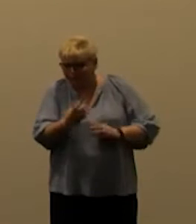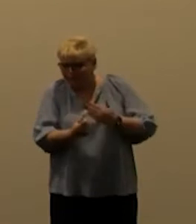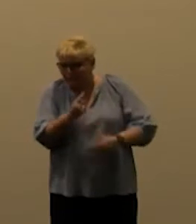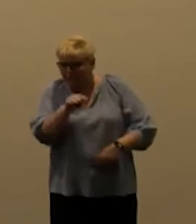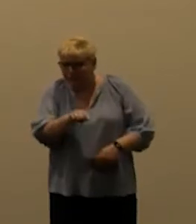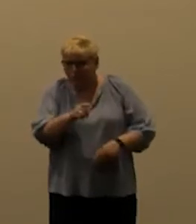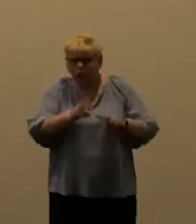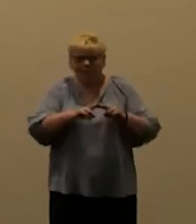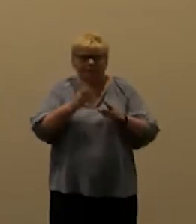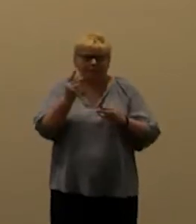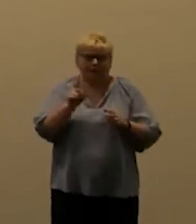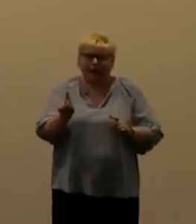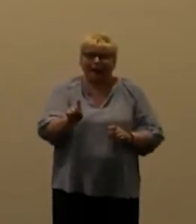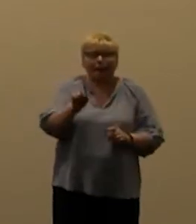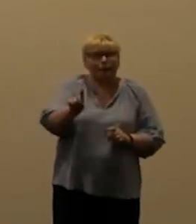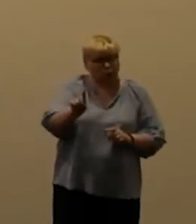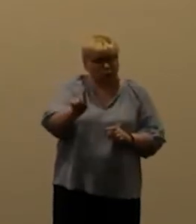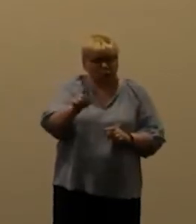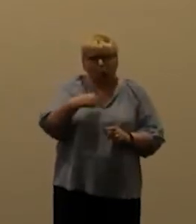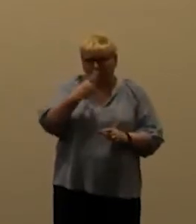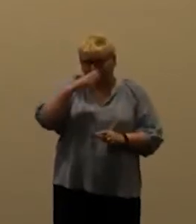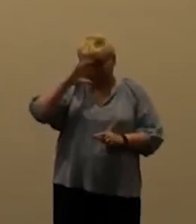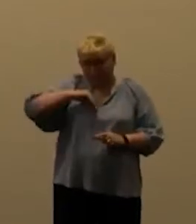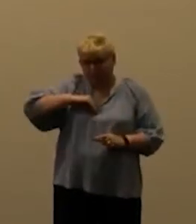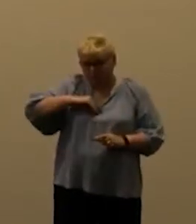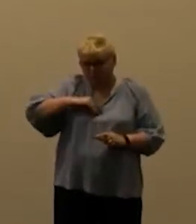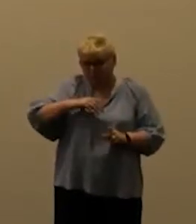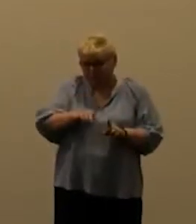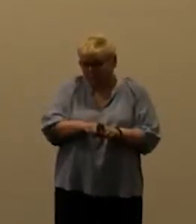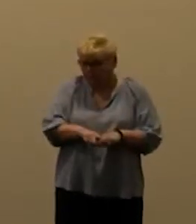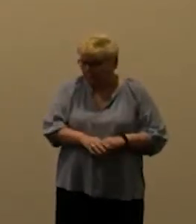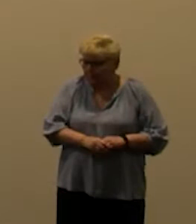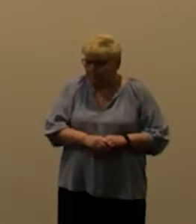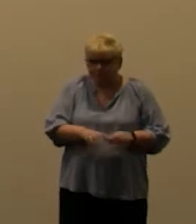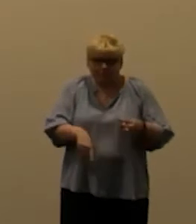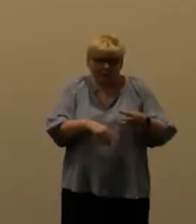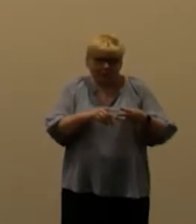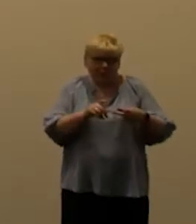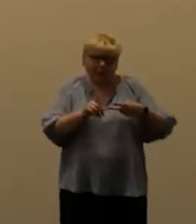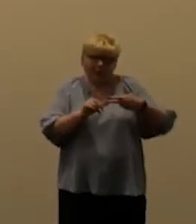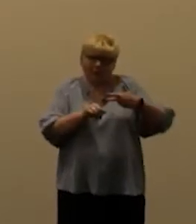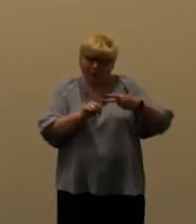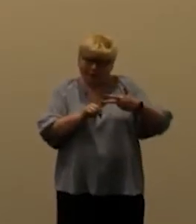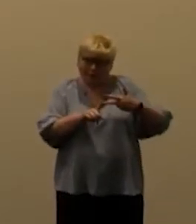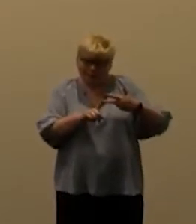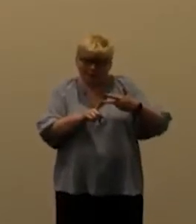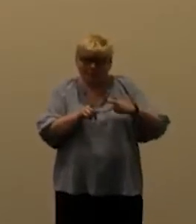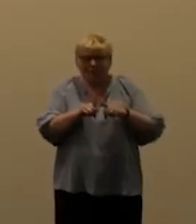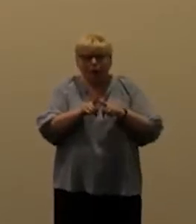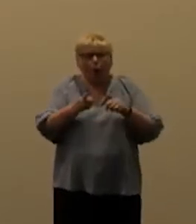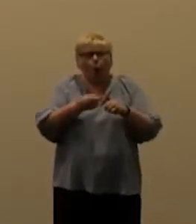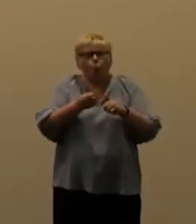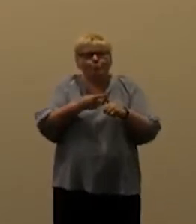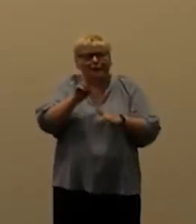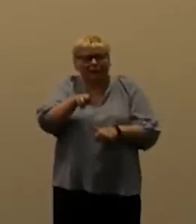an anonymous sharing back on, we can be alerted to that. The final one, and this is a bit more dangerous, is the autocorrect. So